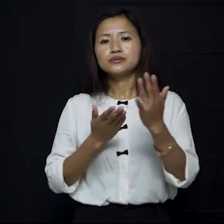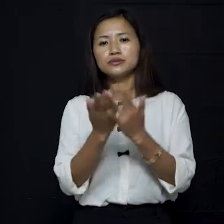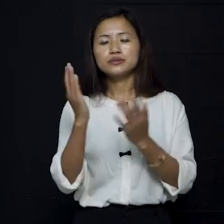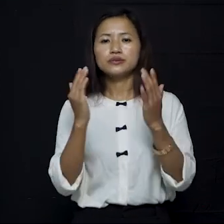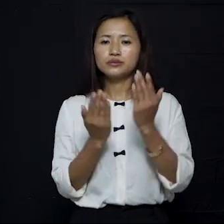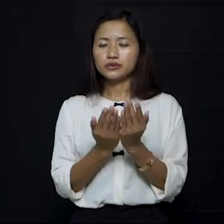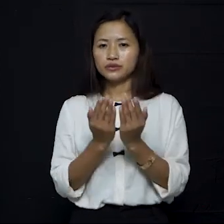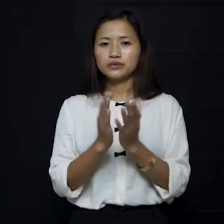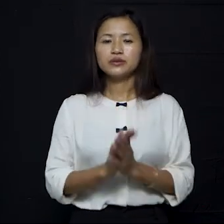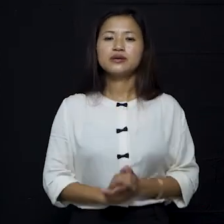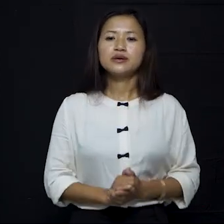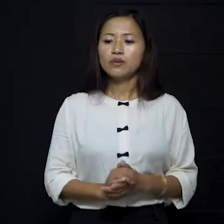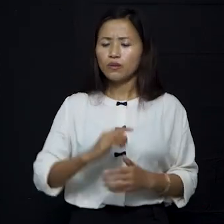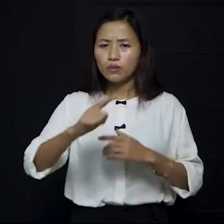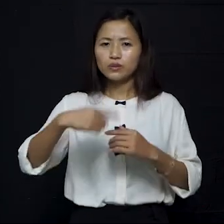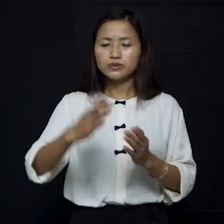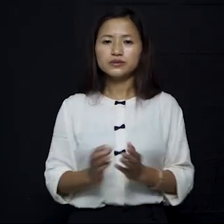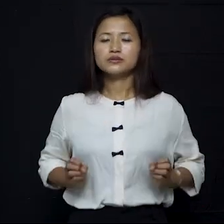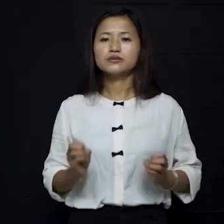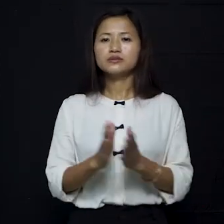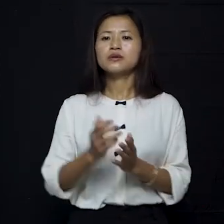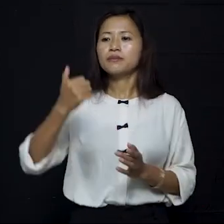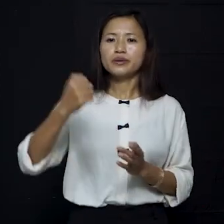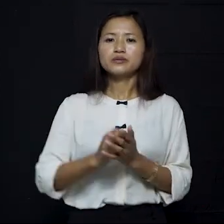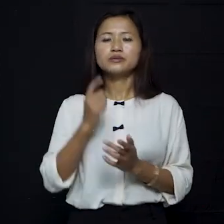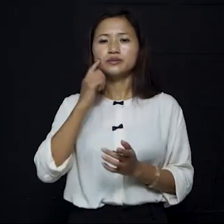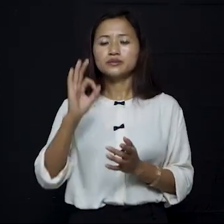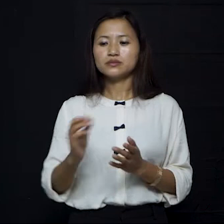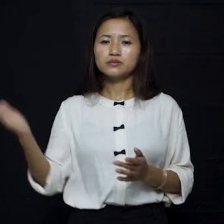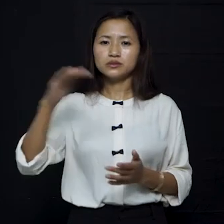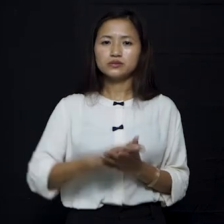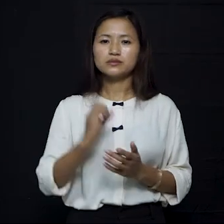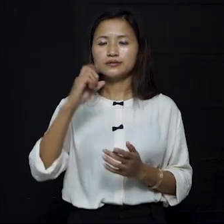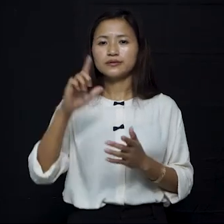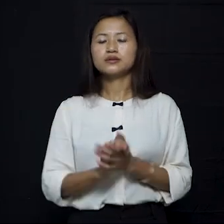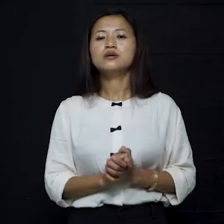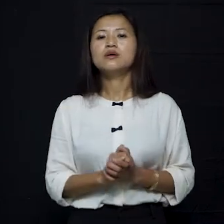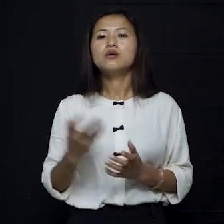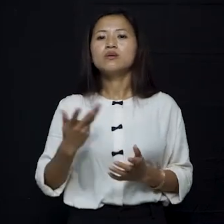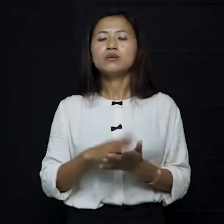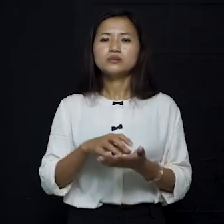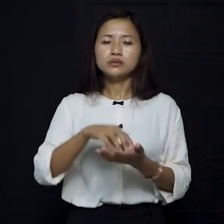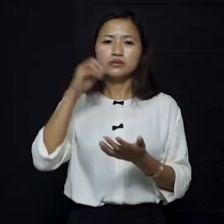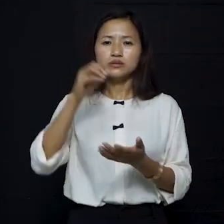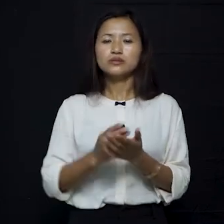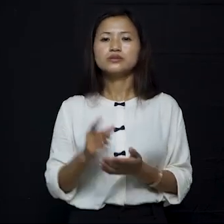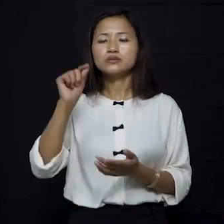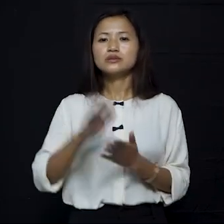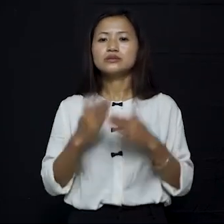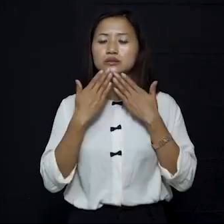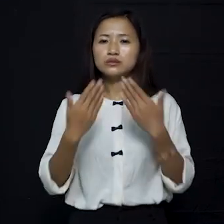and then always be ready with a pen or a pencil before you come to the class, because that's what we always do even in the